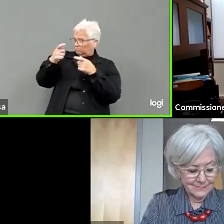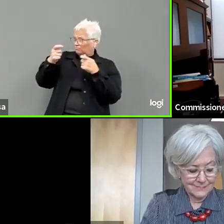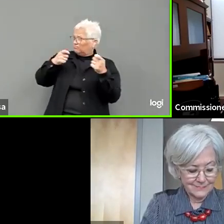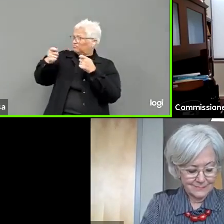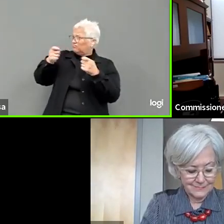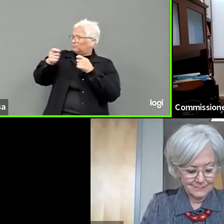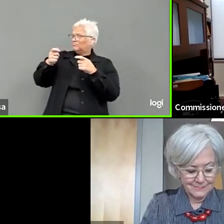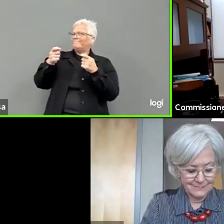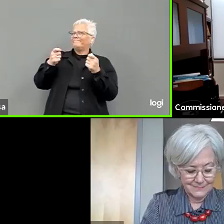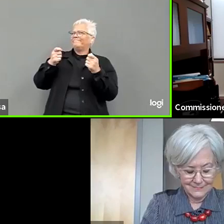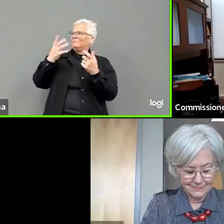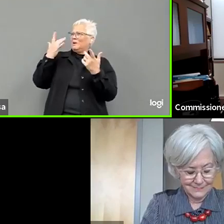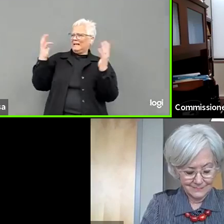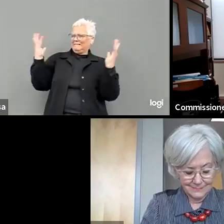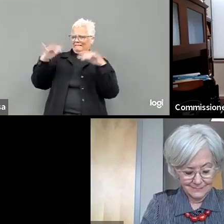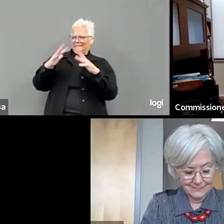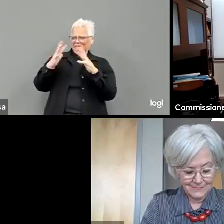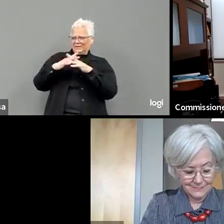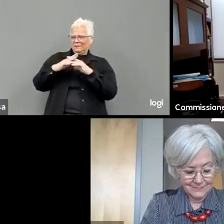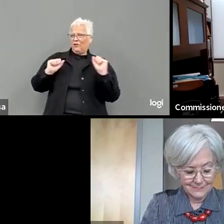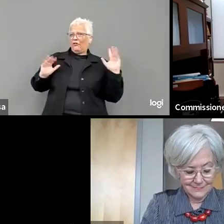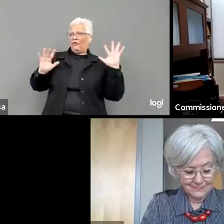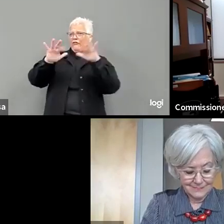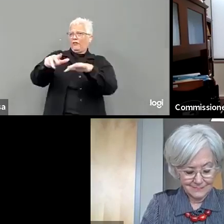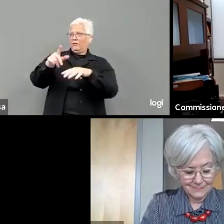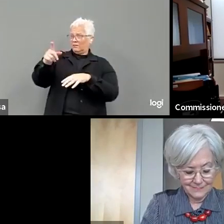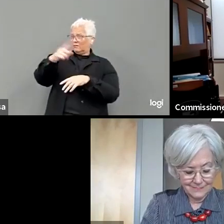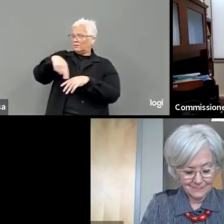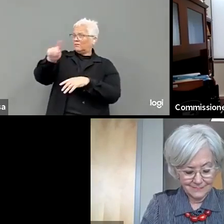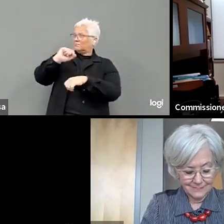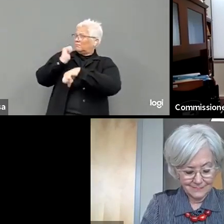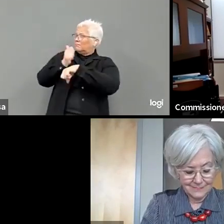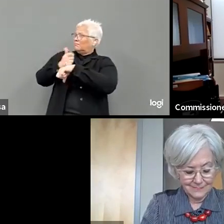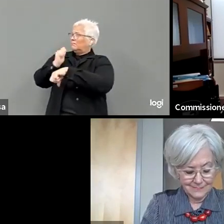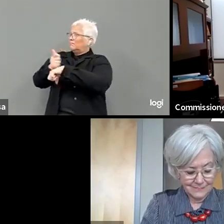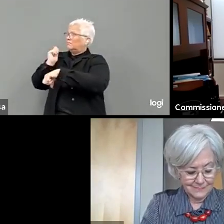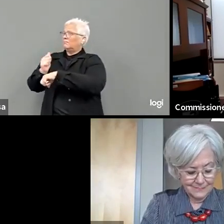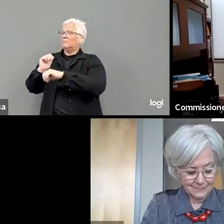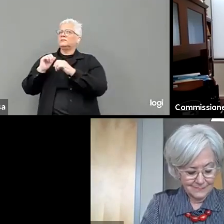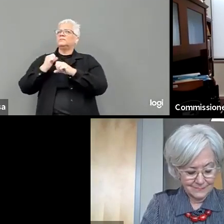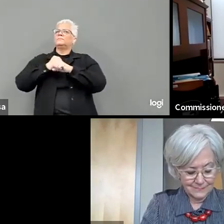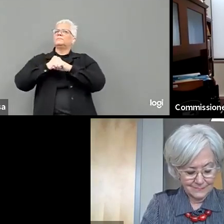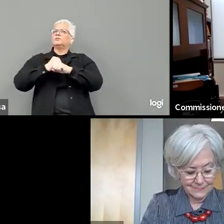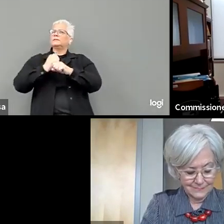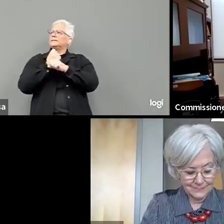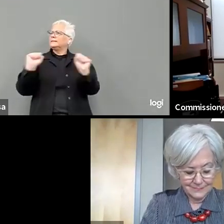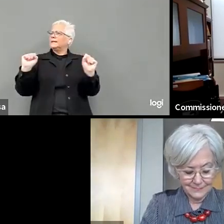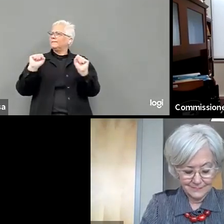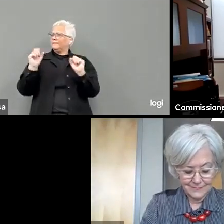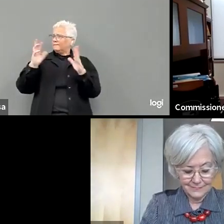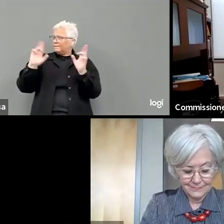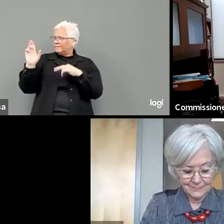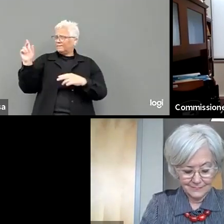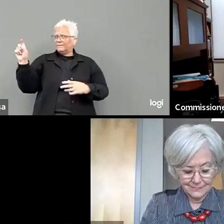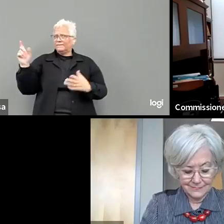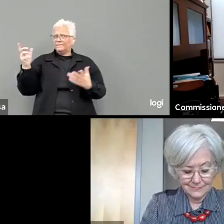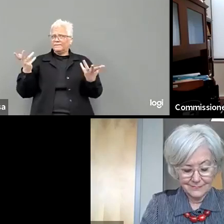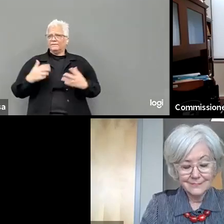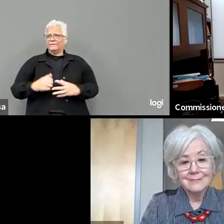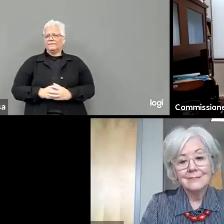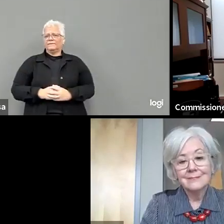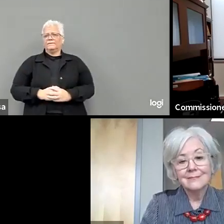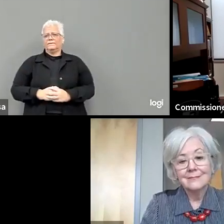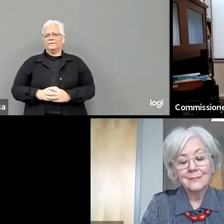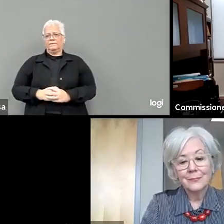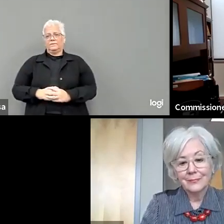days out of the year? So we know that we have broad and wide community spread in Tulsa County. We know that if you follow the